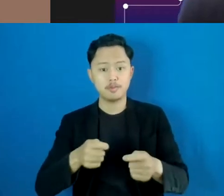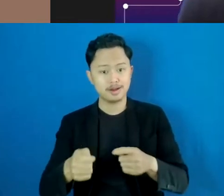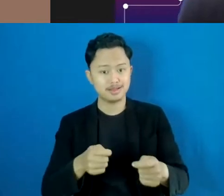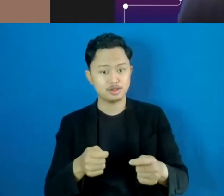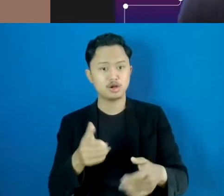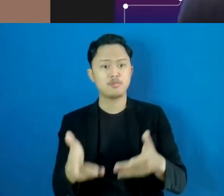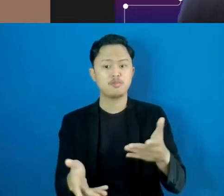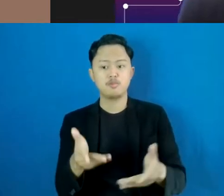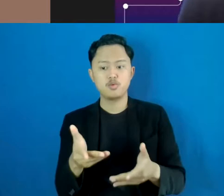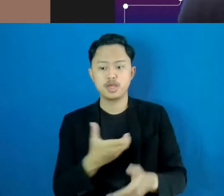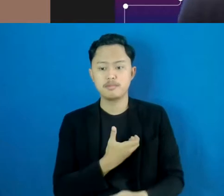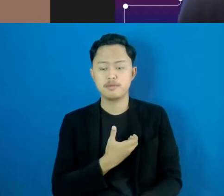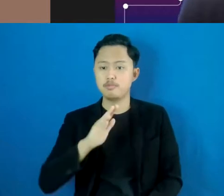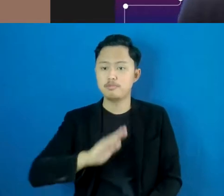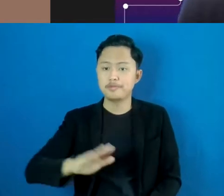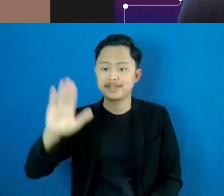questions.